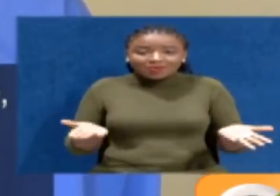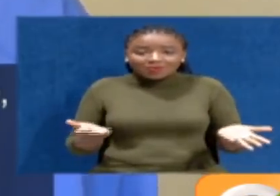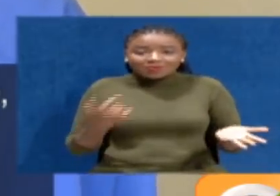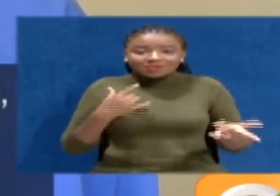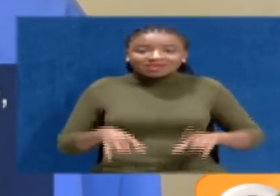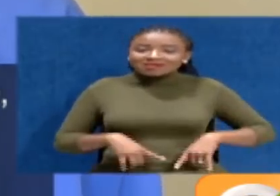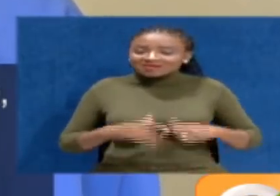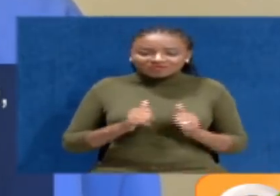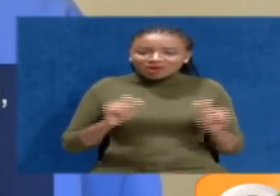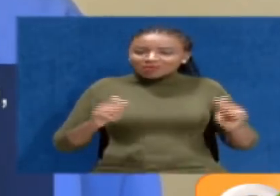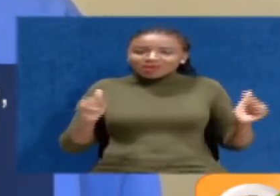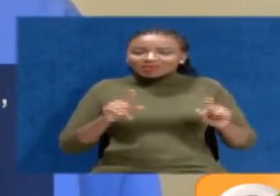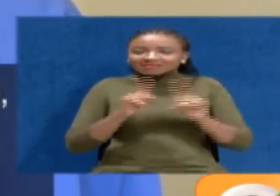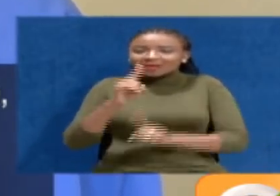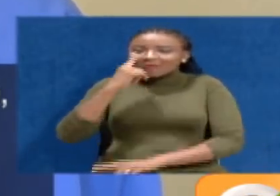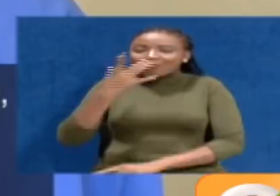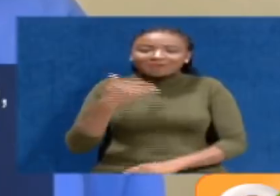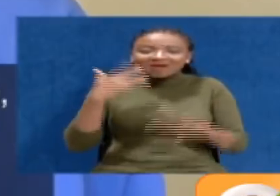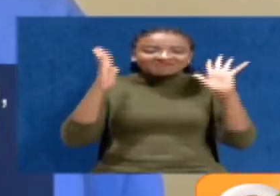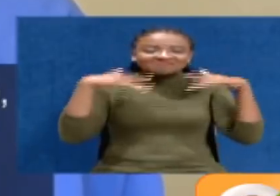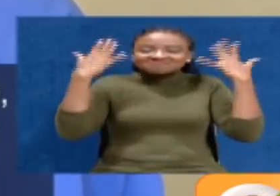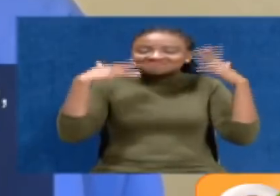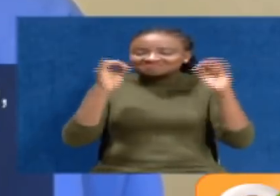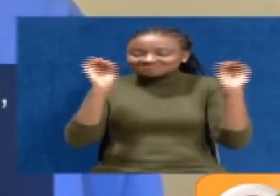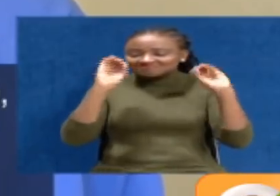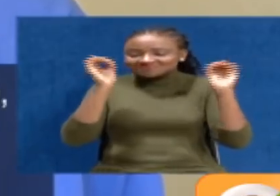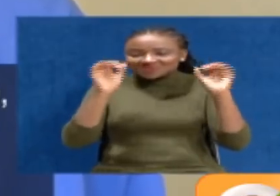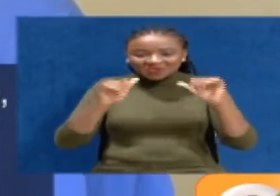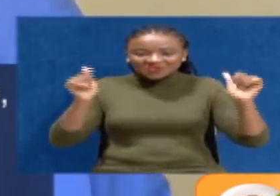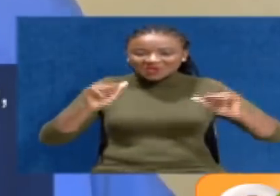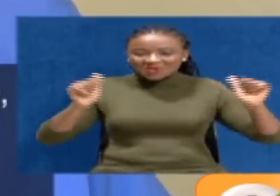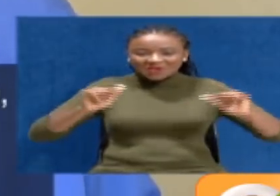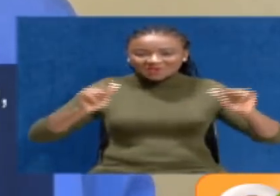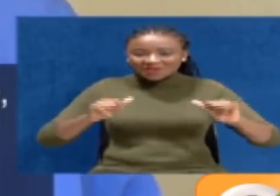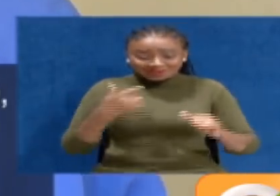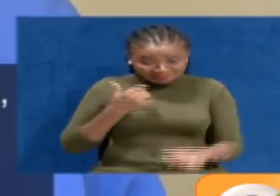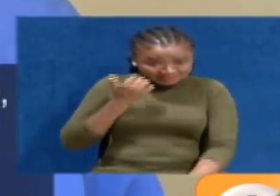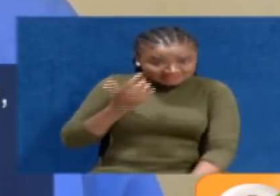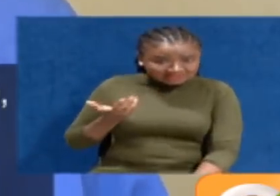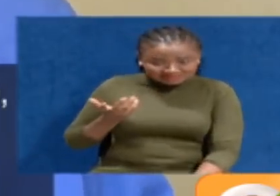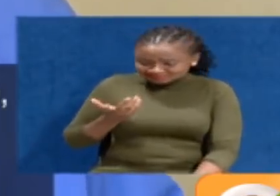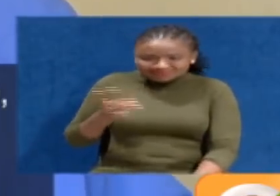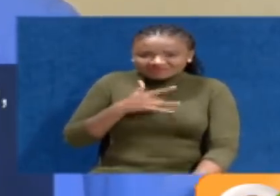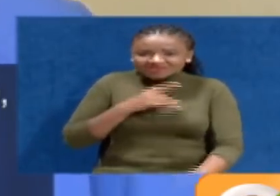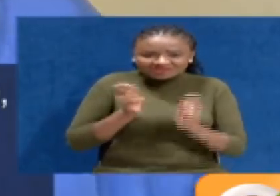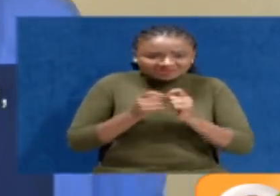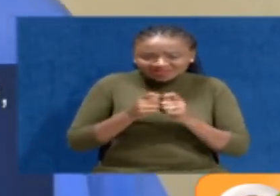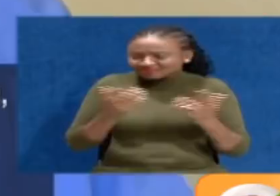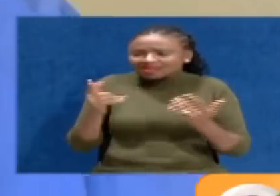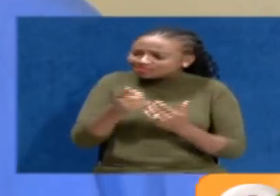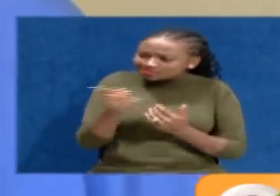mimi nakaa sawa niko nyumbani sasa. Hauna mafikira? Hakuna. Sikai hata mimi mgonjwa. Sisikii hata